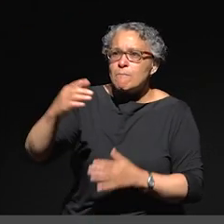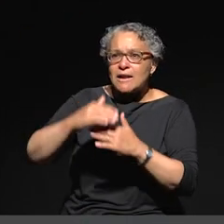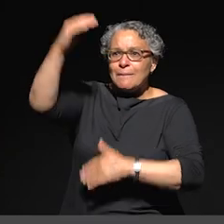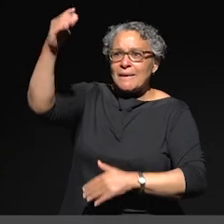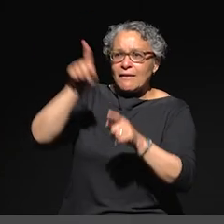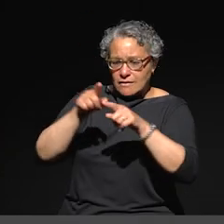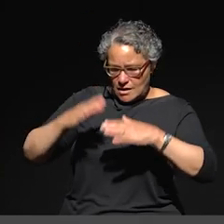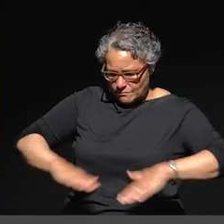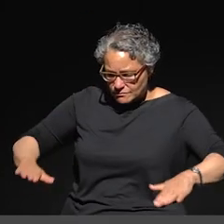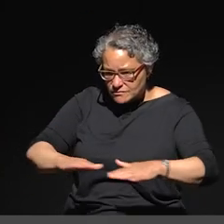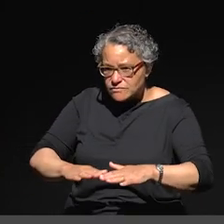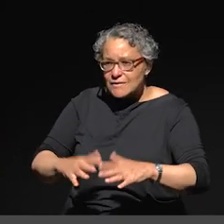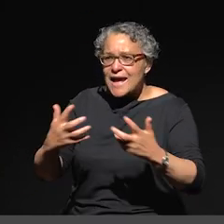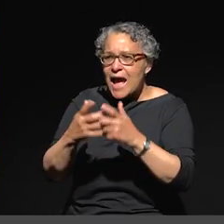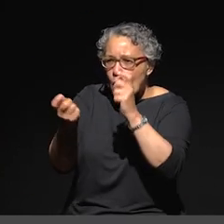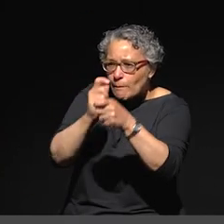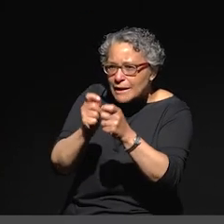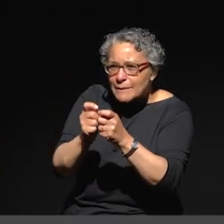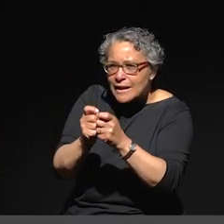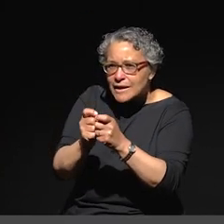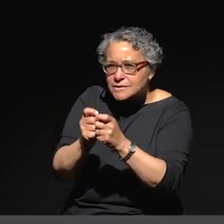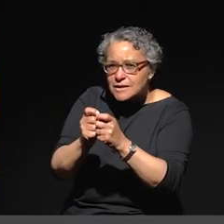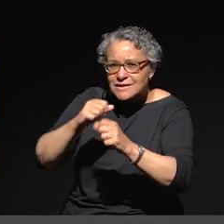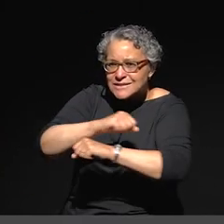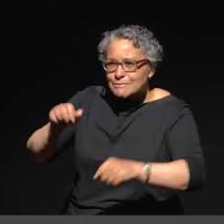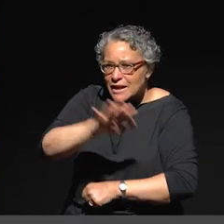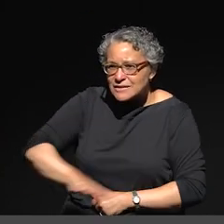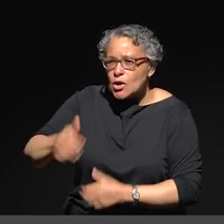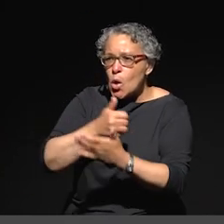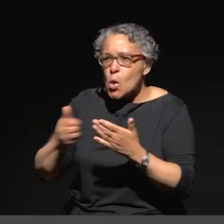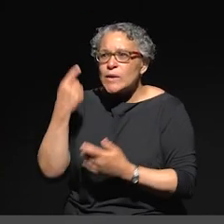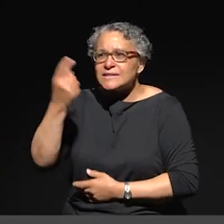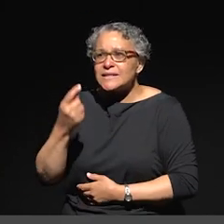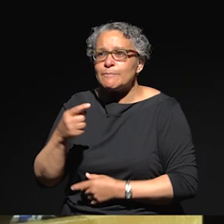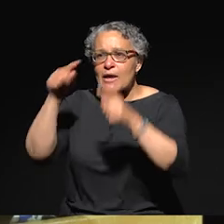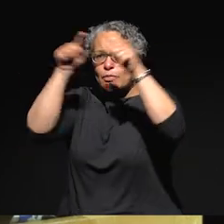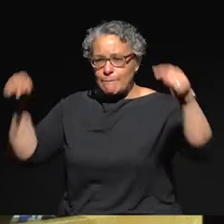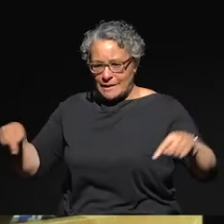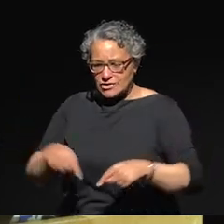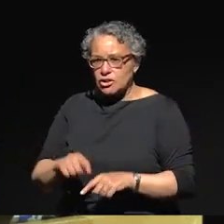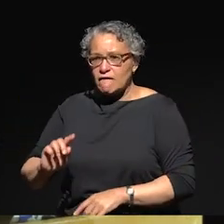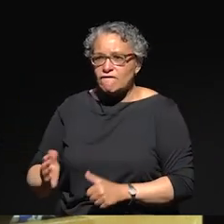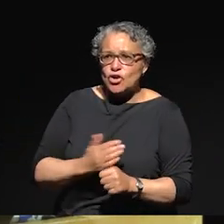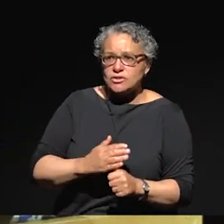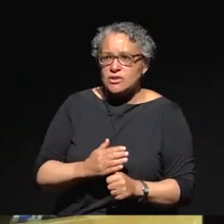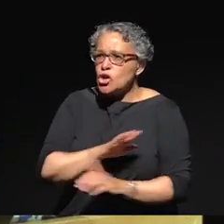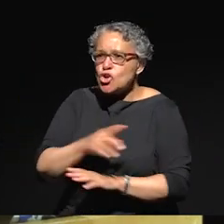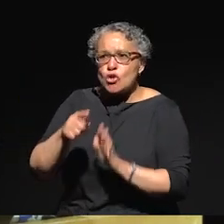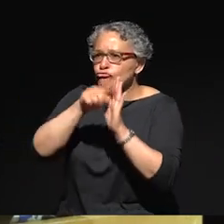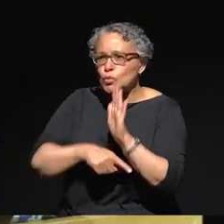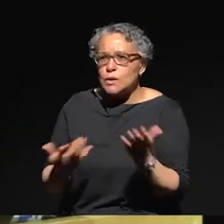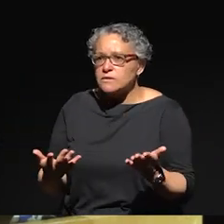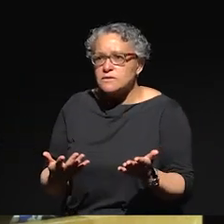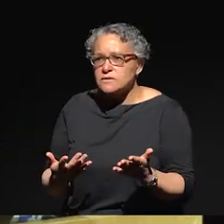the way that he can manipulate space, he thinks always of the picture first, not of like rules of perspective or anything like